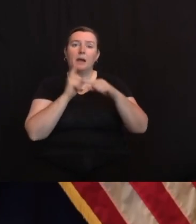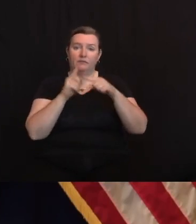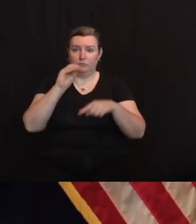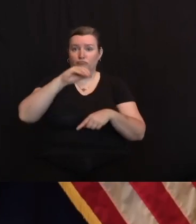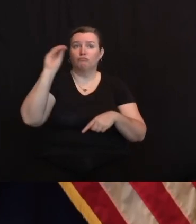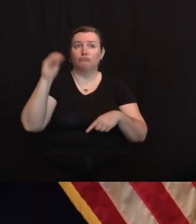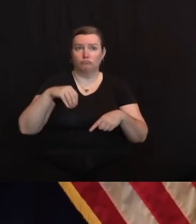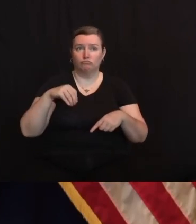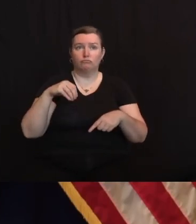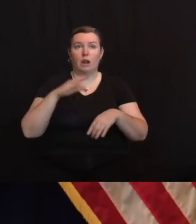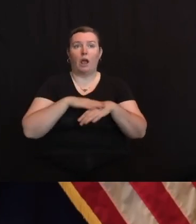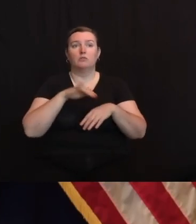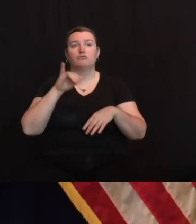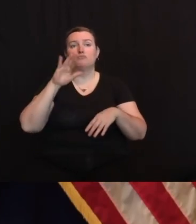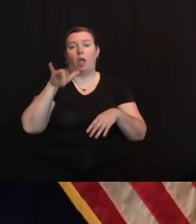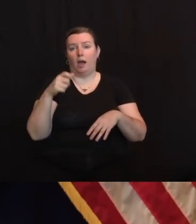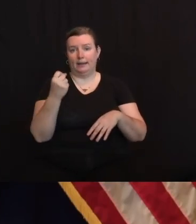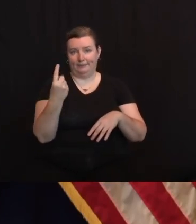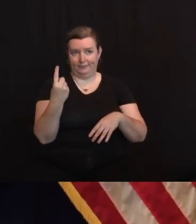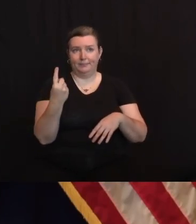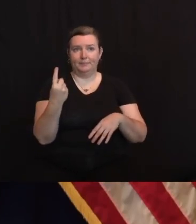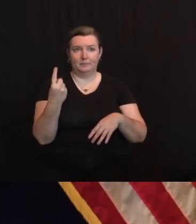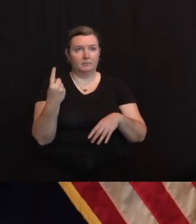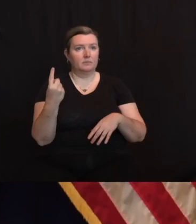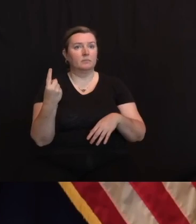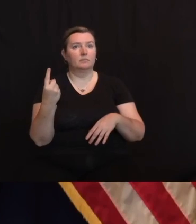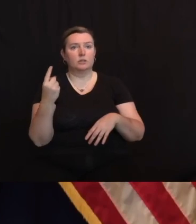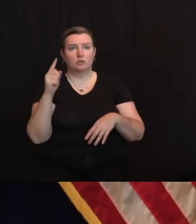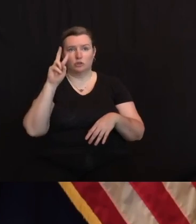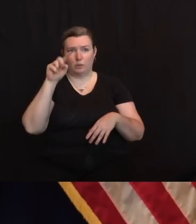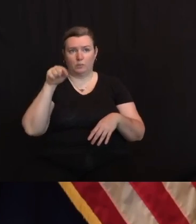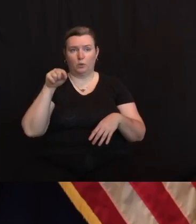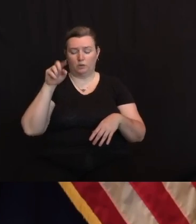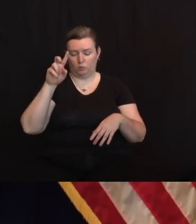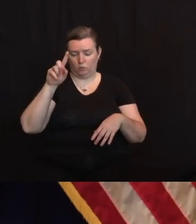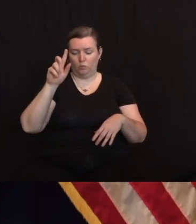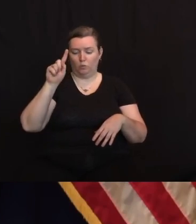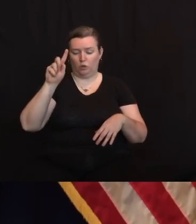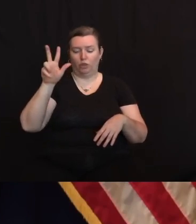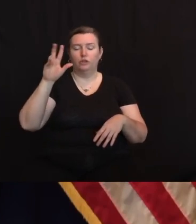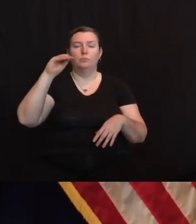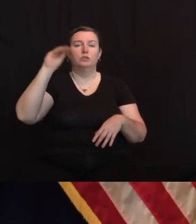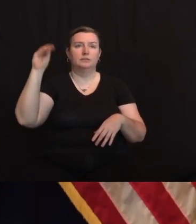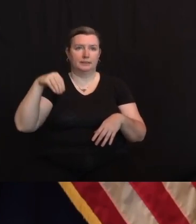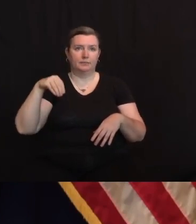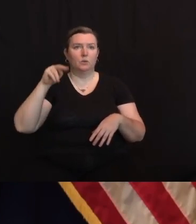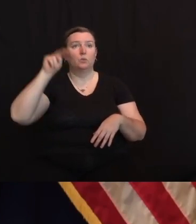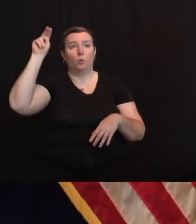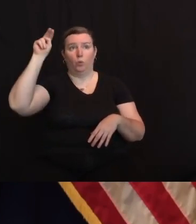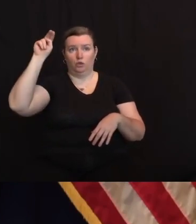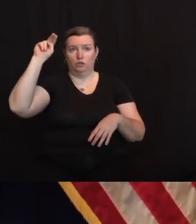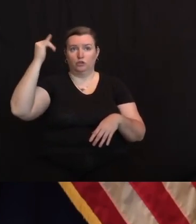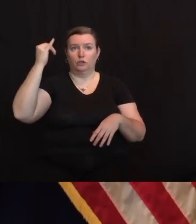July 11th in the state is 2.13%. The northern part of the state